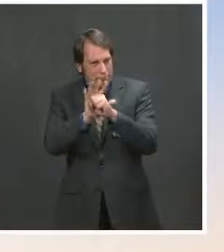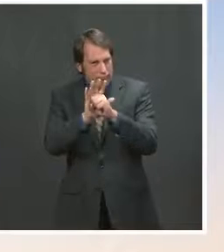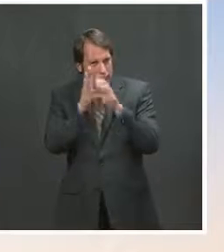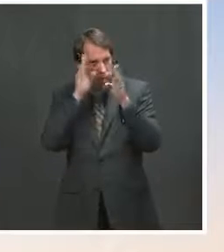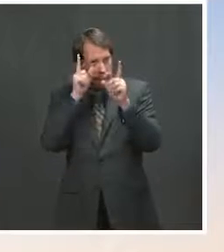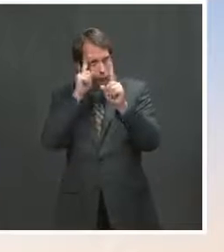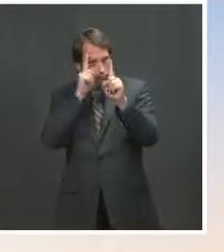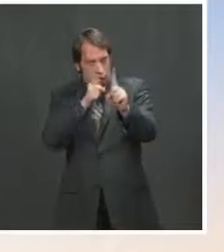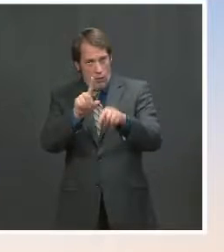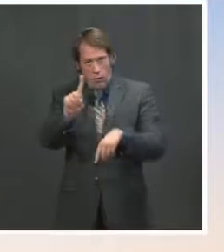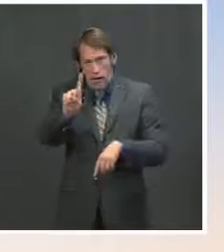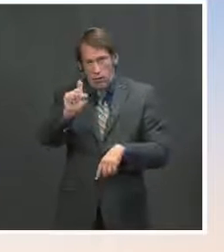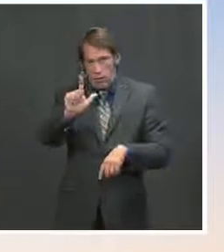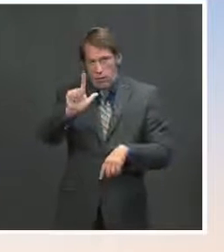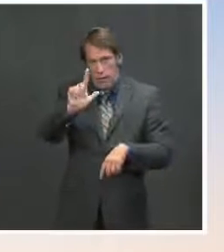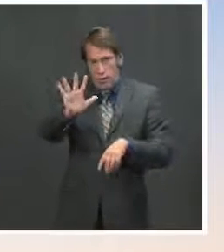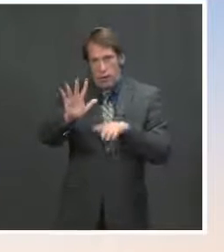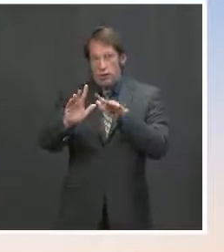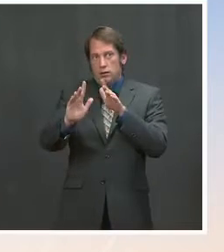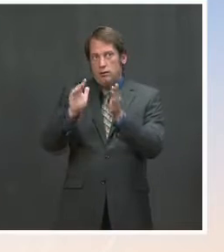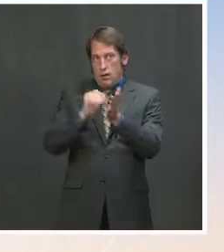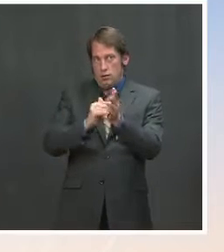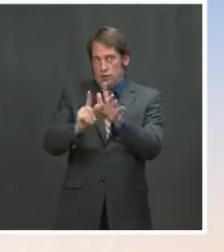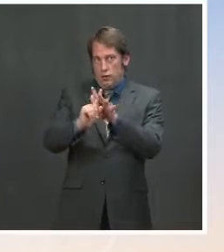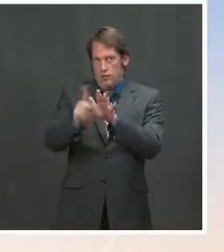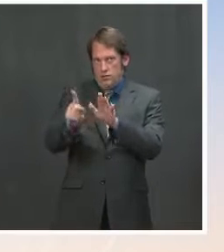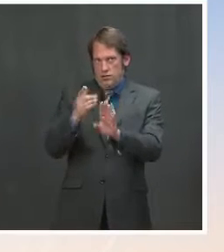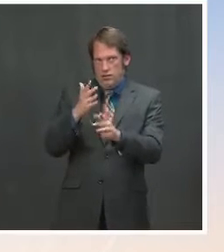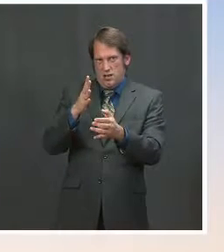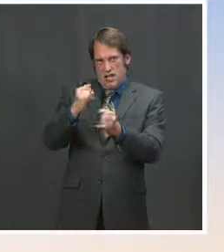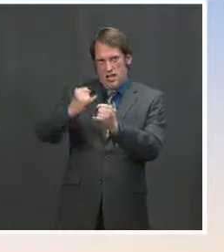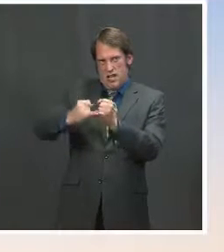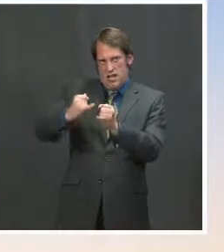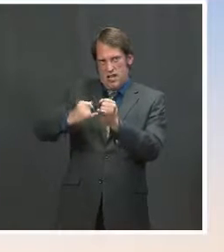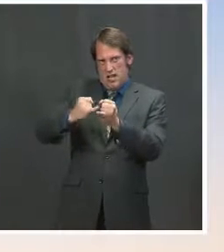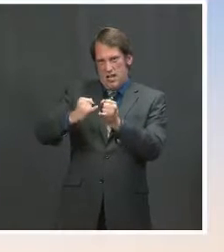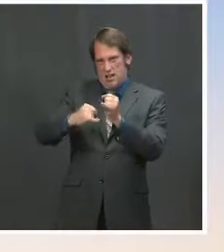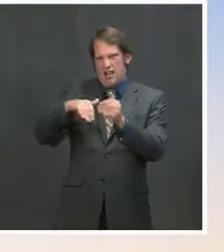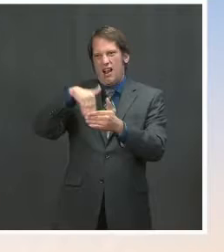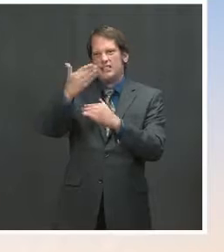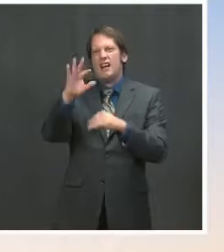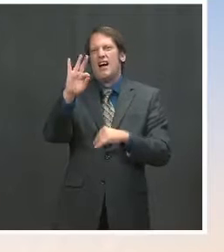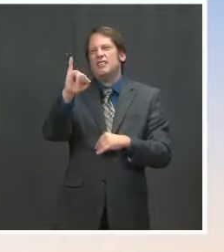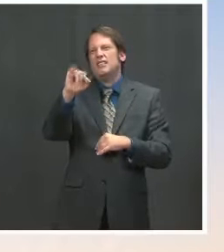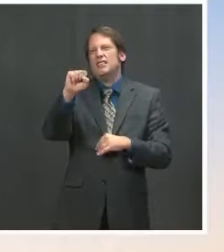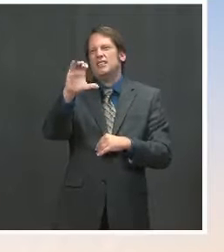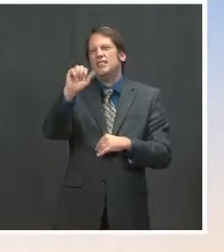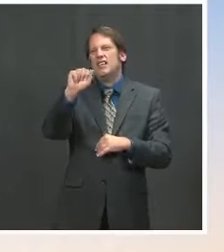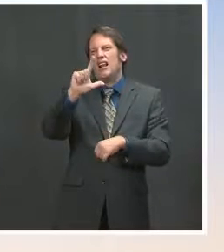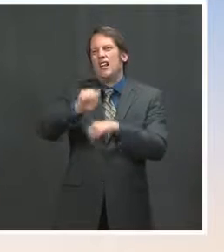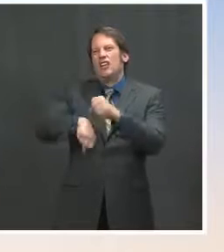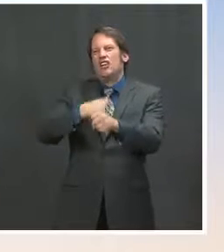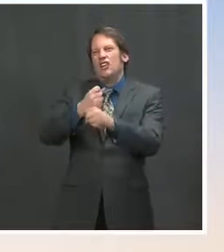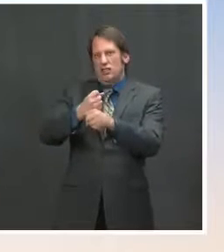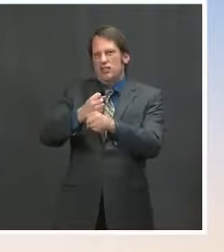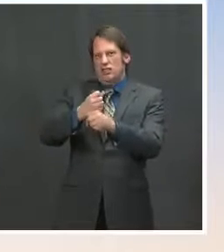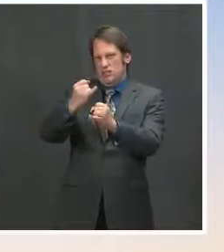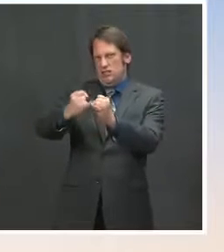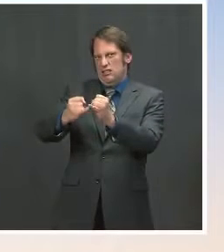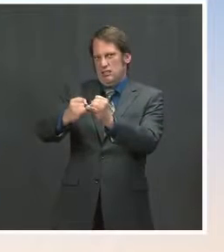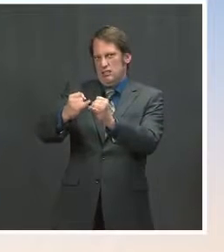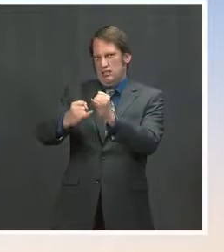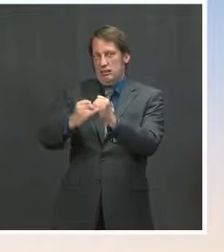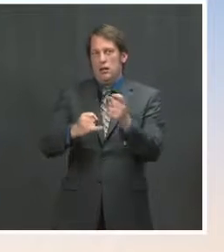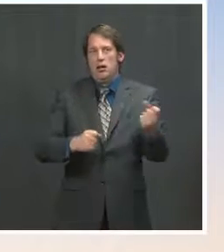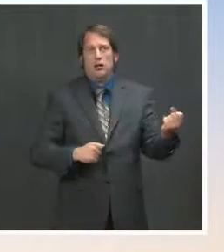125,000 refugees by the end of the next fiscal year. And what role has the situation at the border, which the president called